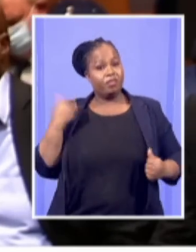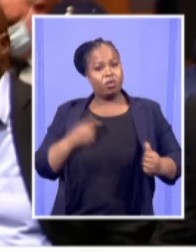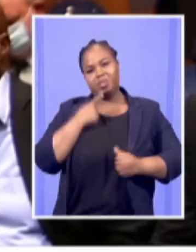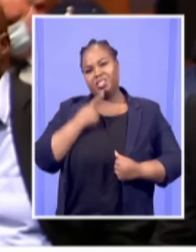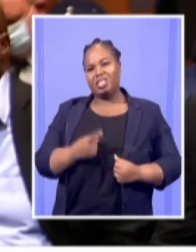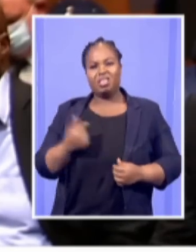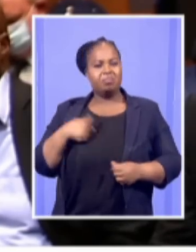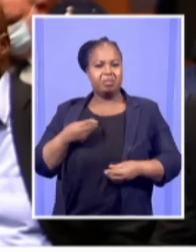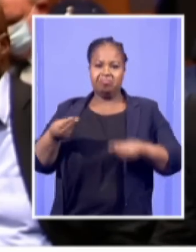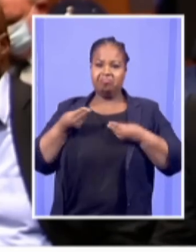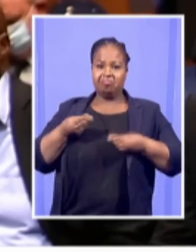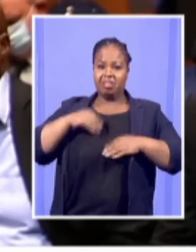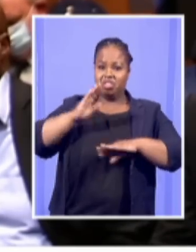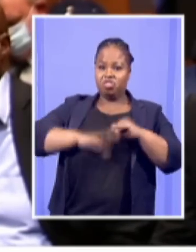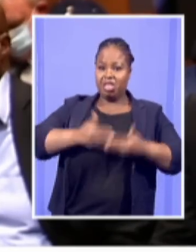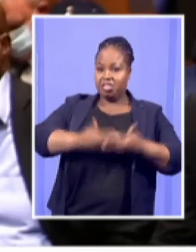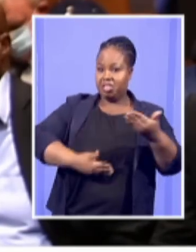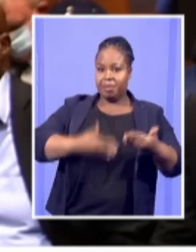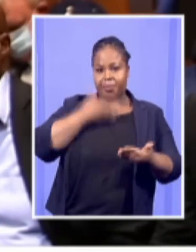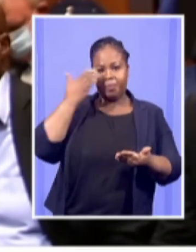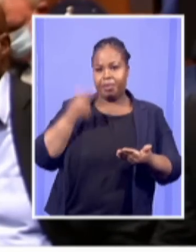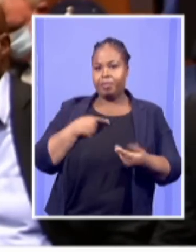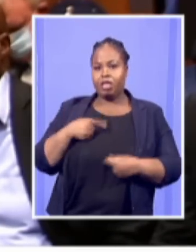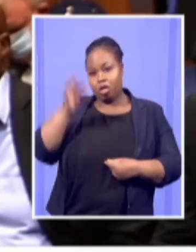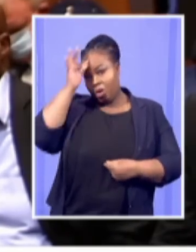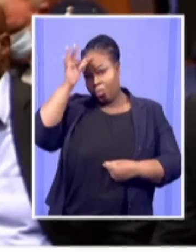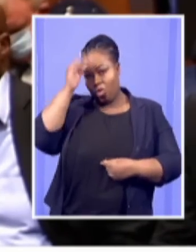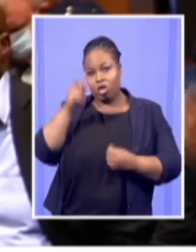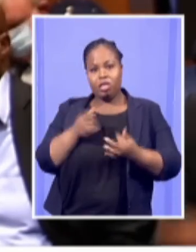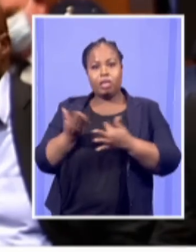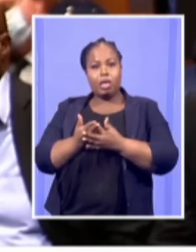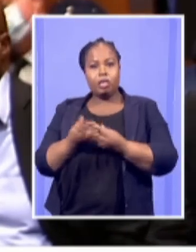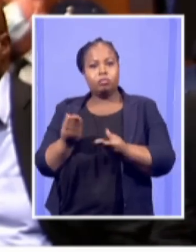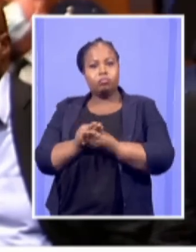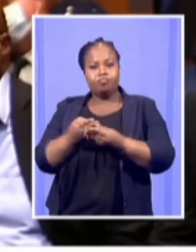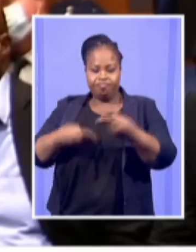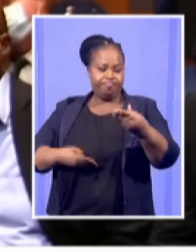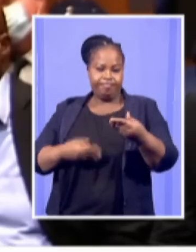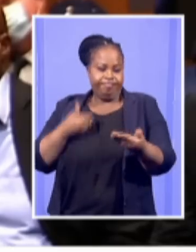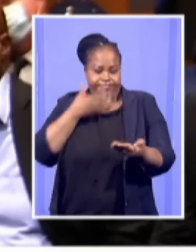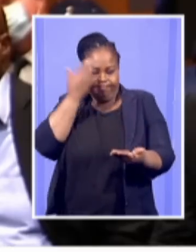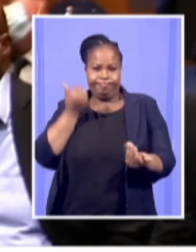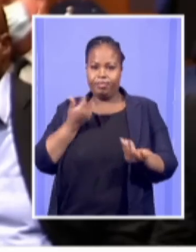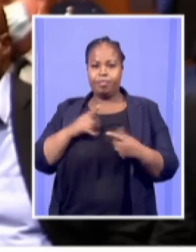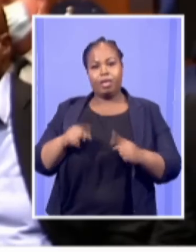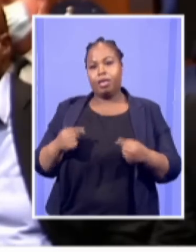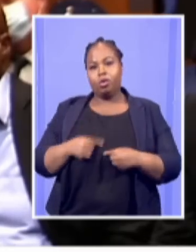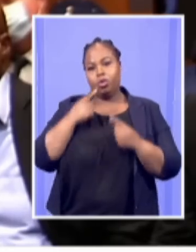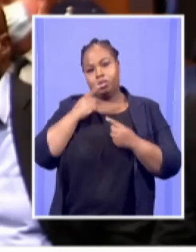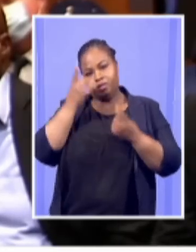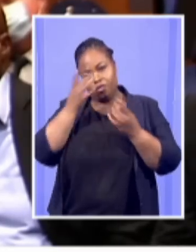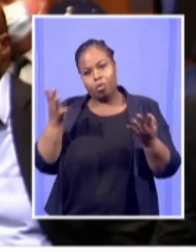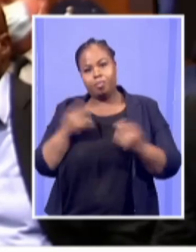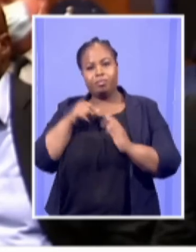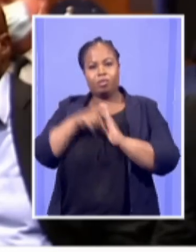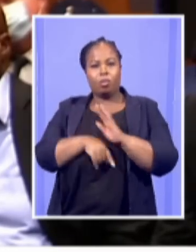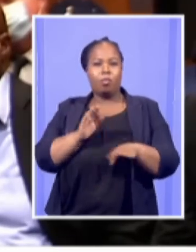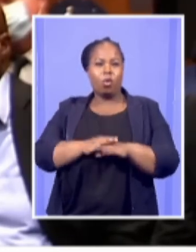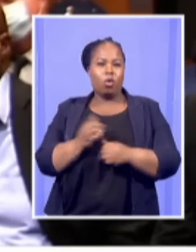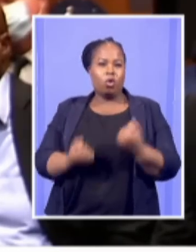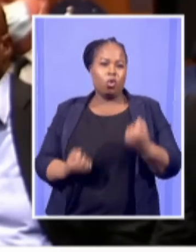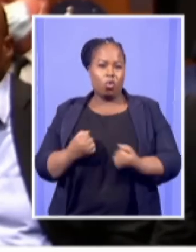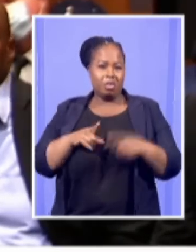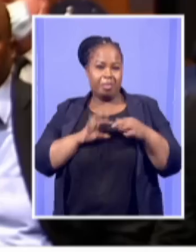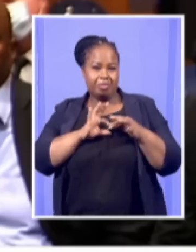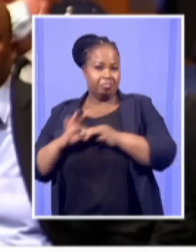been provided with a charge sheet or copy of the police docket yet, and I am therefore not in a position to provide the Honourable Court with any detail relating